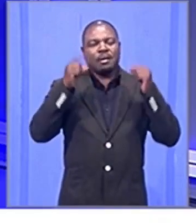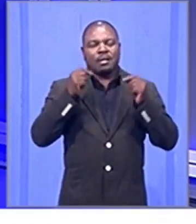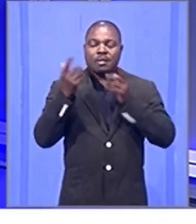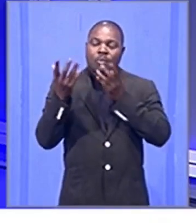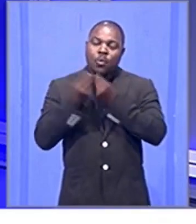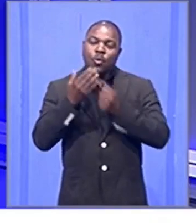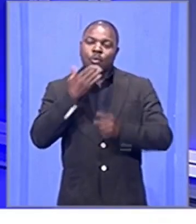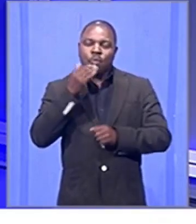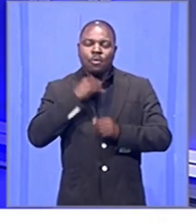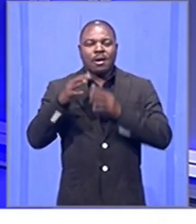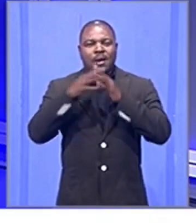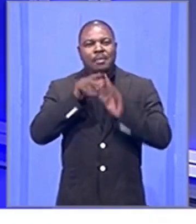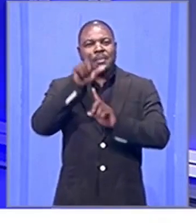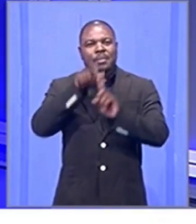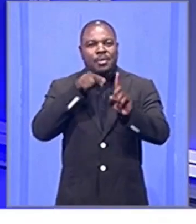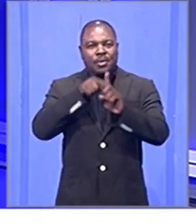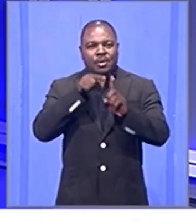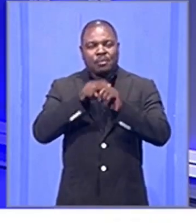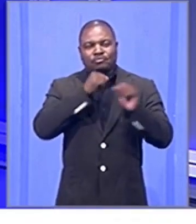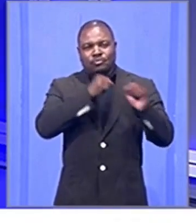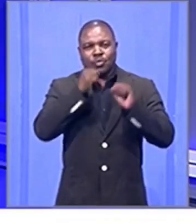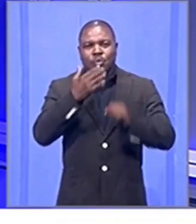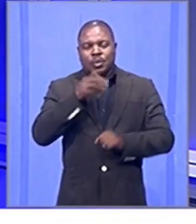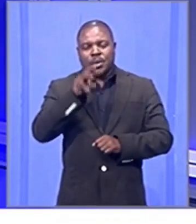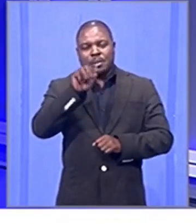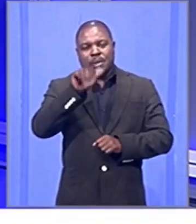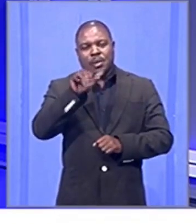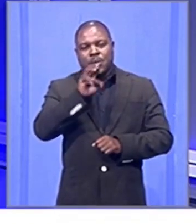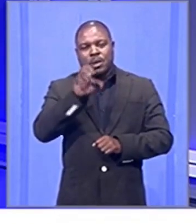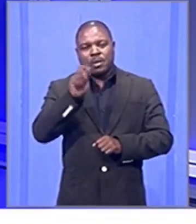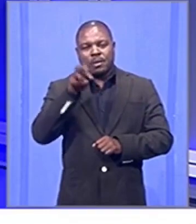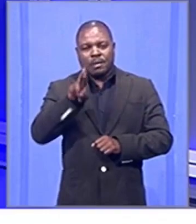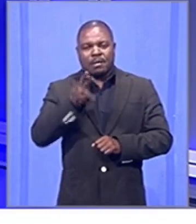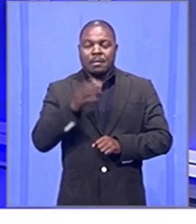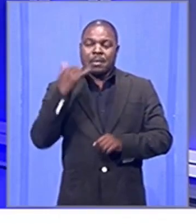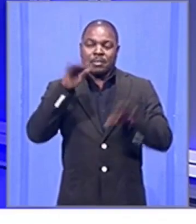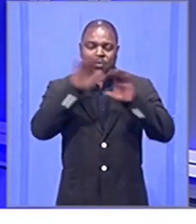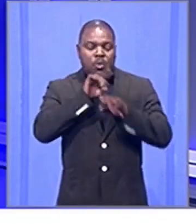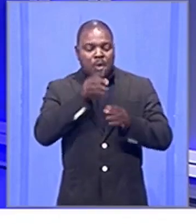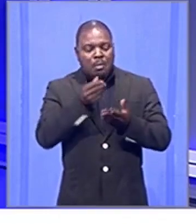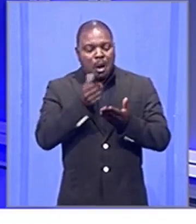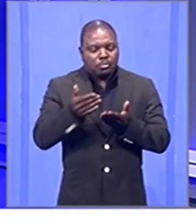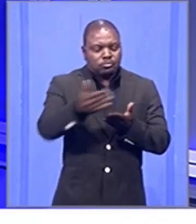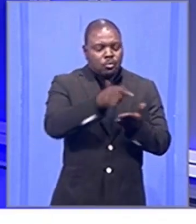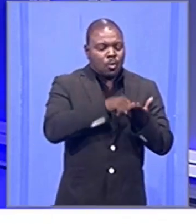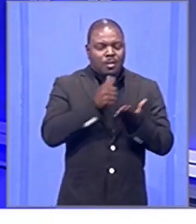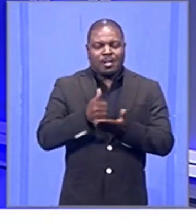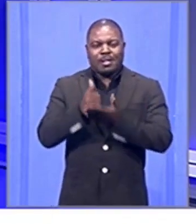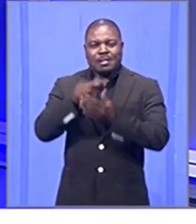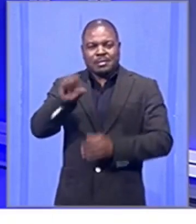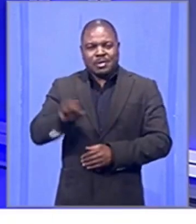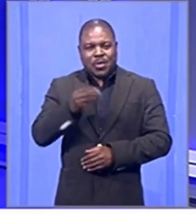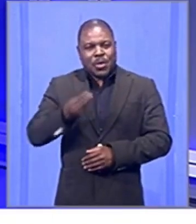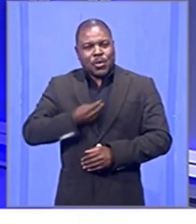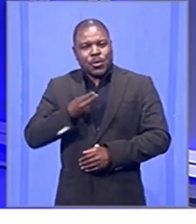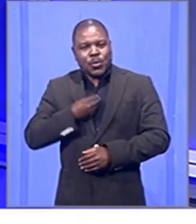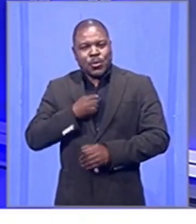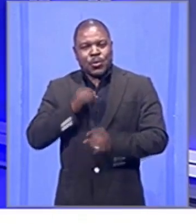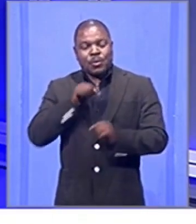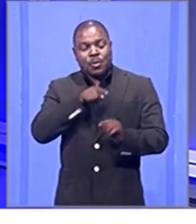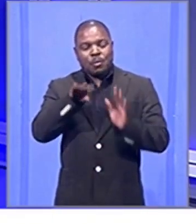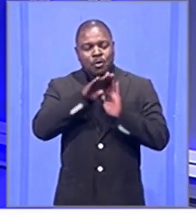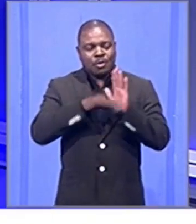America Floyd Mayweather maobane bosiu. Ho bokeletsa tjhelete ya ho thusa batjha ba Afrika Borwa papading ya ditebele ka lenaneo la